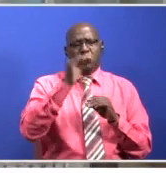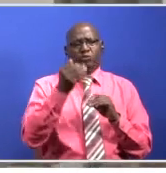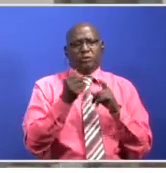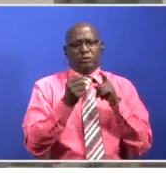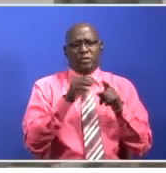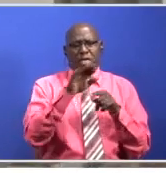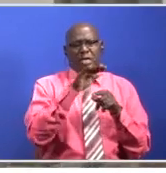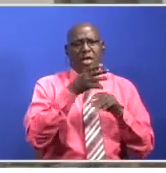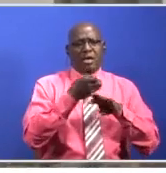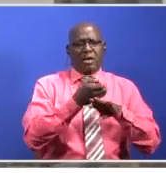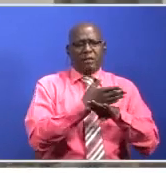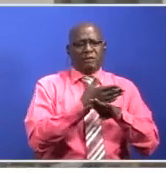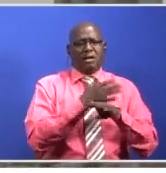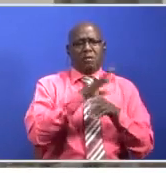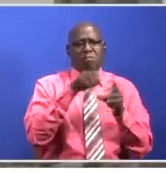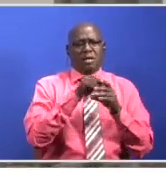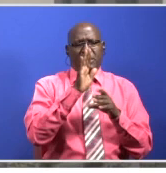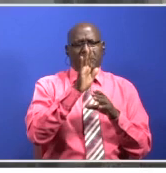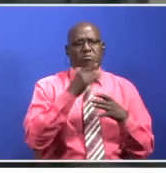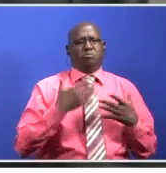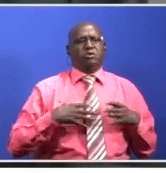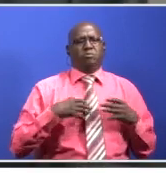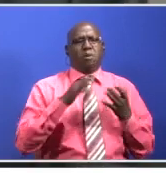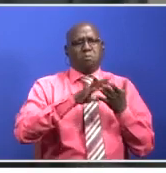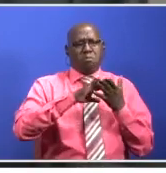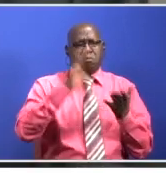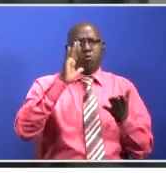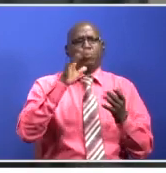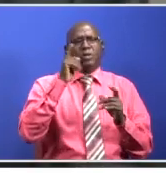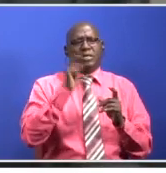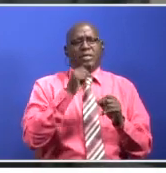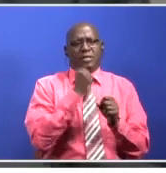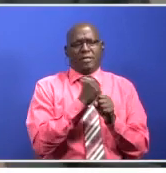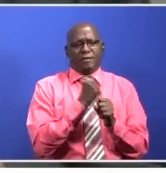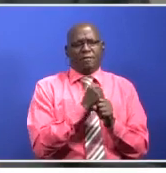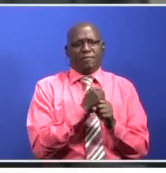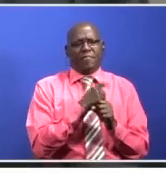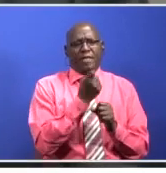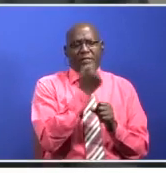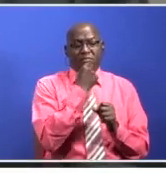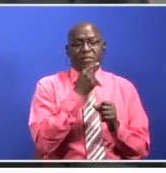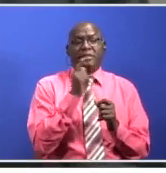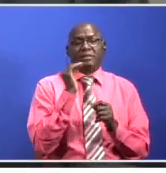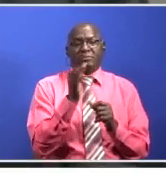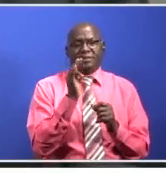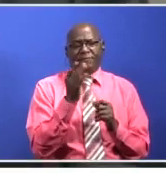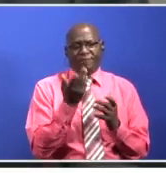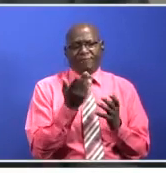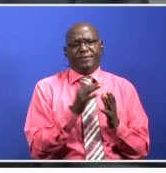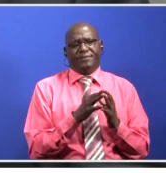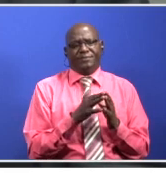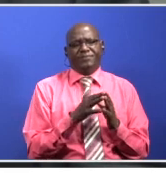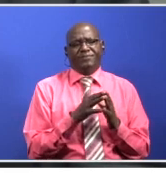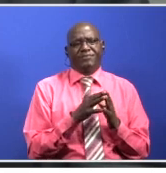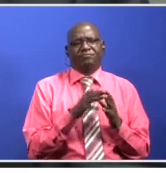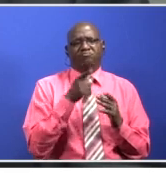cancer among its citizens. However, much more still needs to be done. These treatments are also expensive. So there